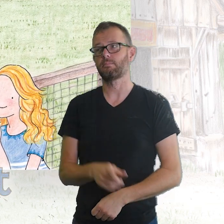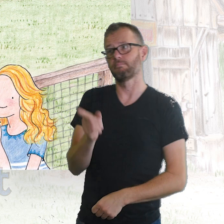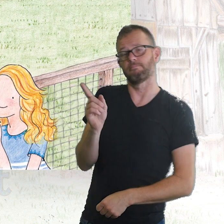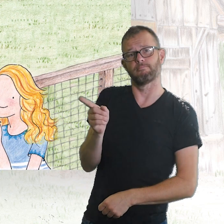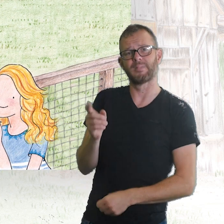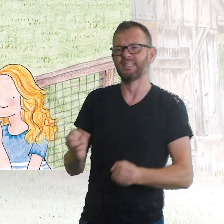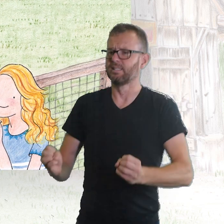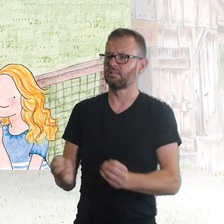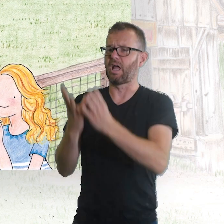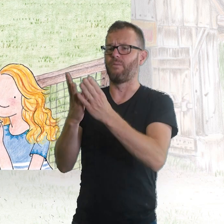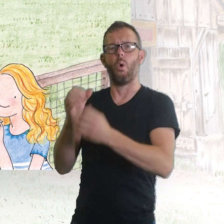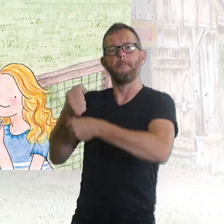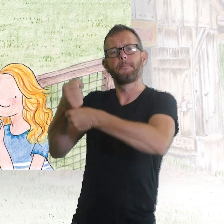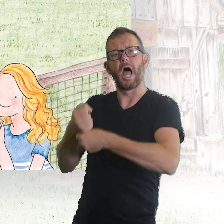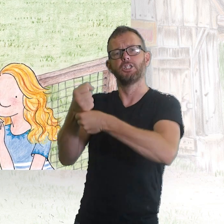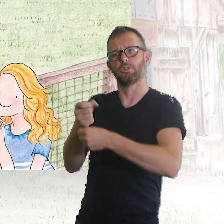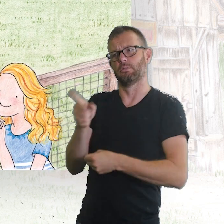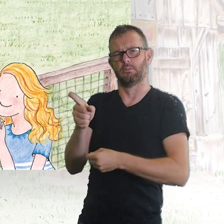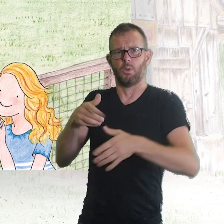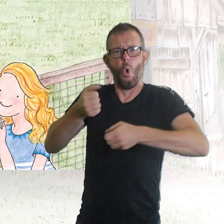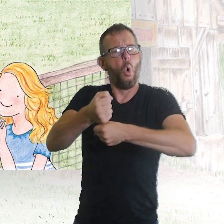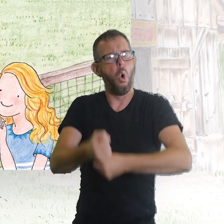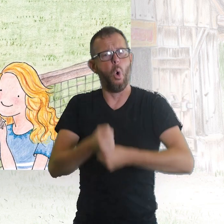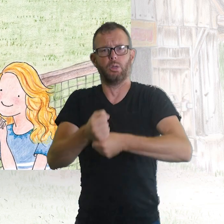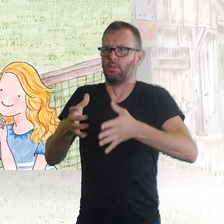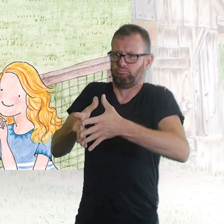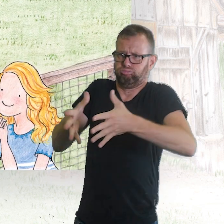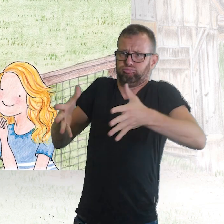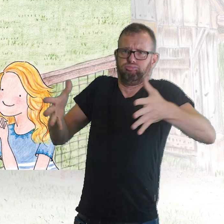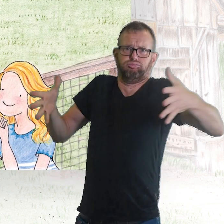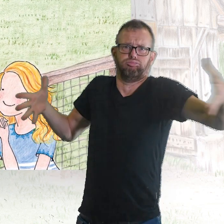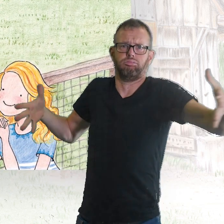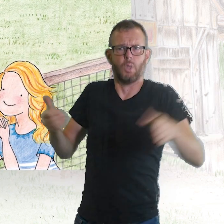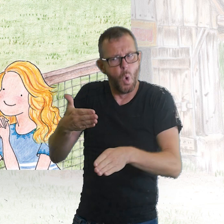The Suffolk Punch is a large working horse.